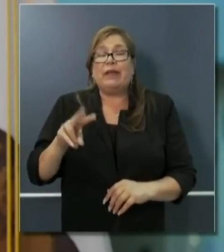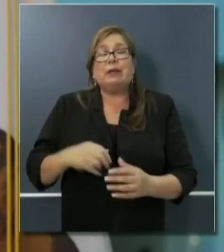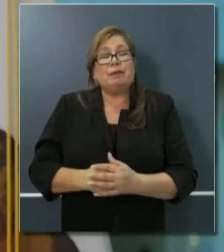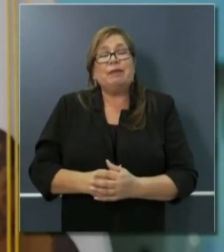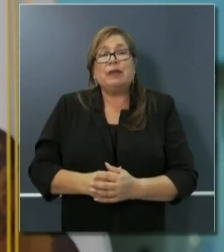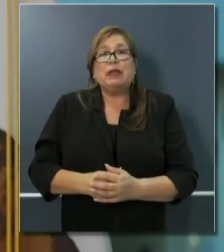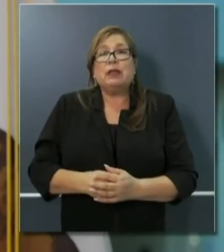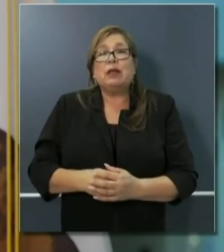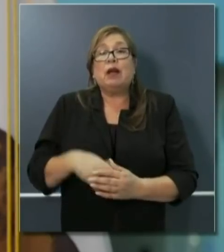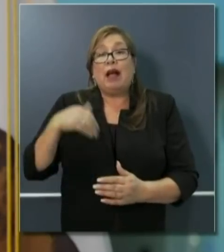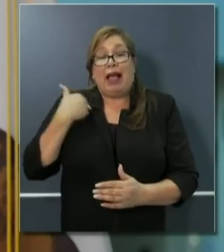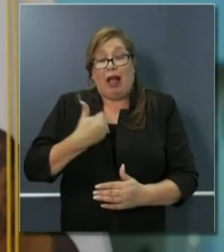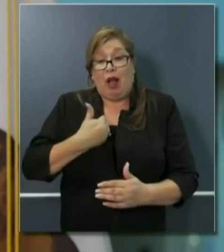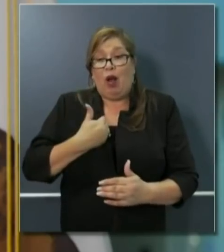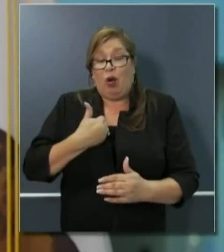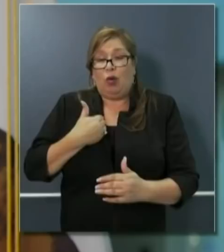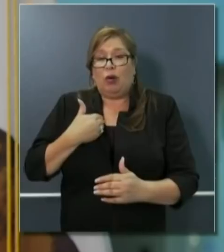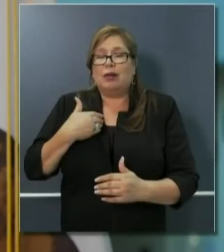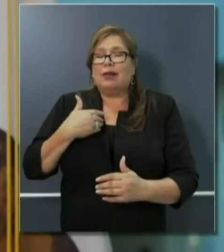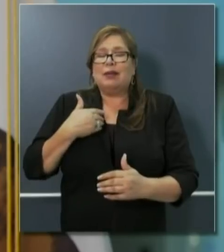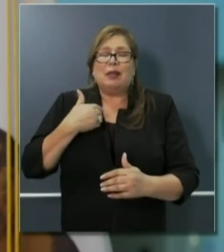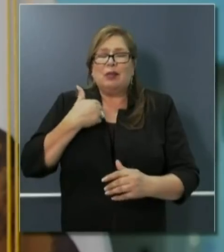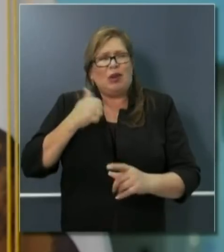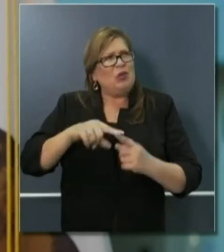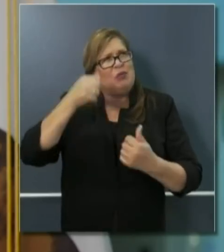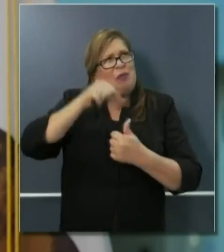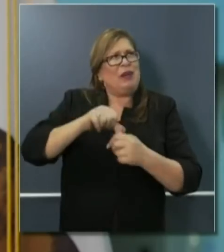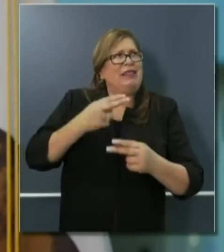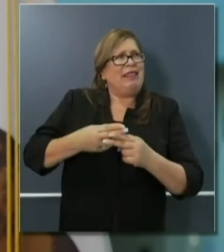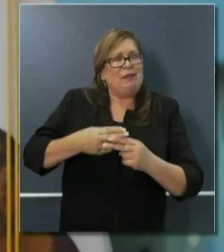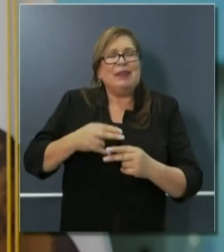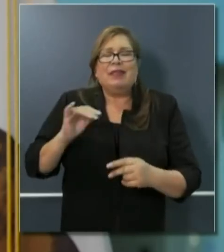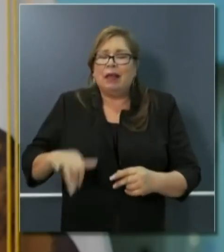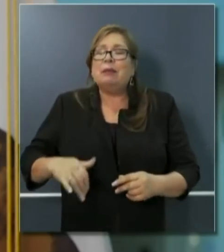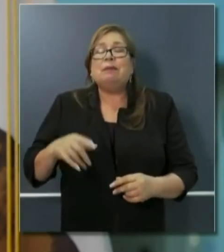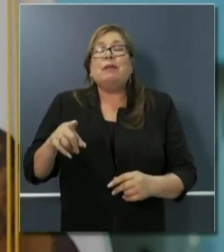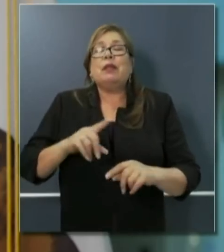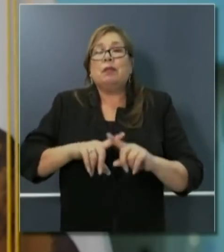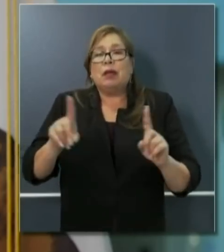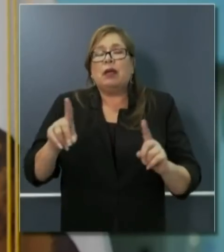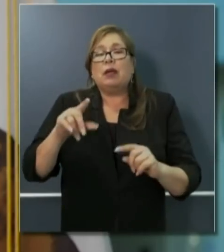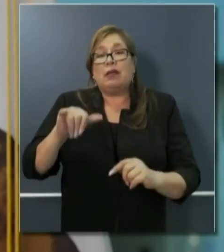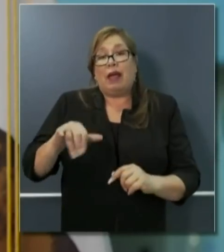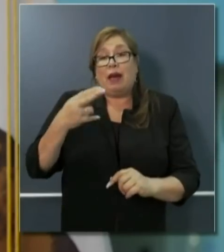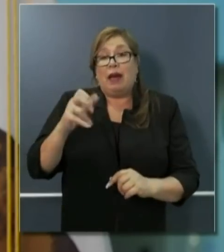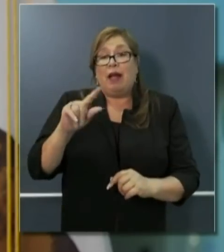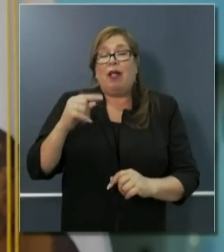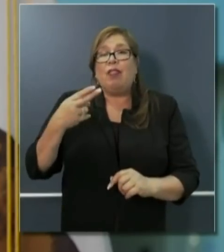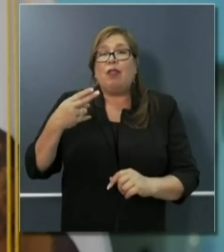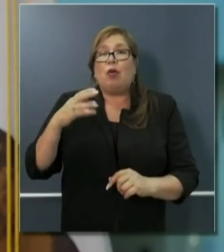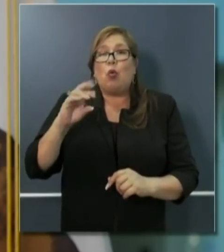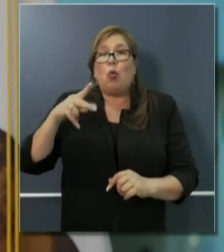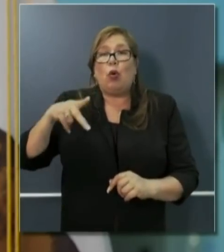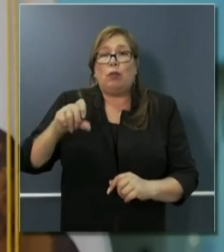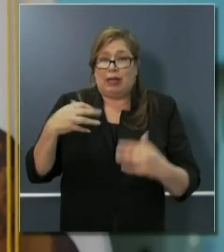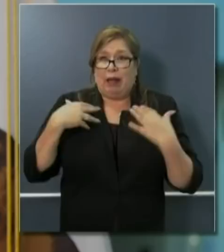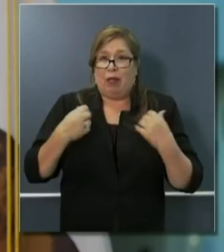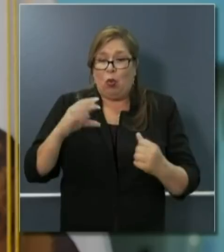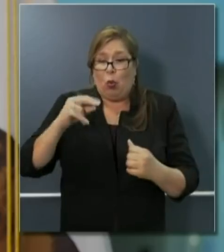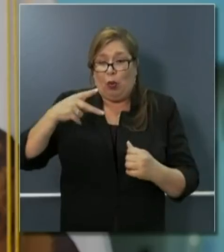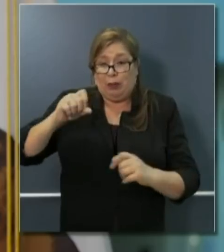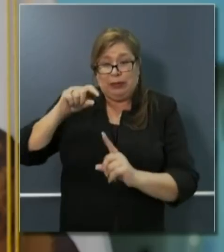Our effort with the Health Corps, can't even remember the name, sorry. But that is going to, as we look